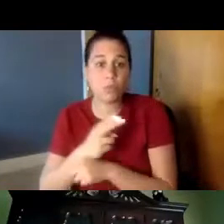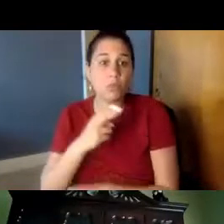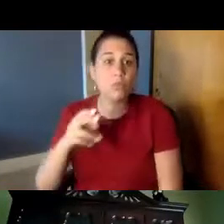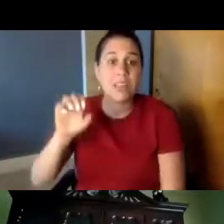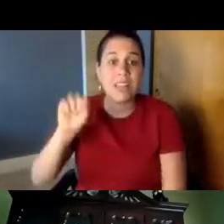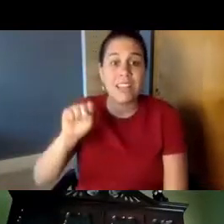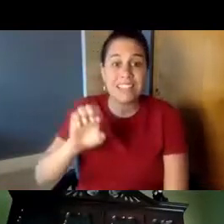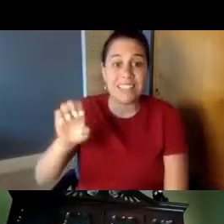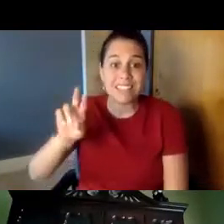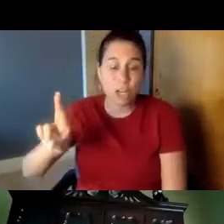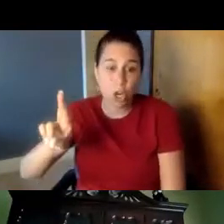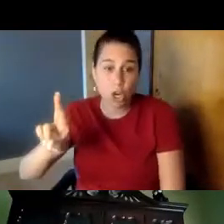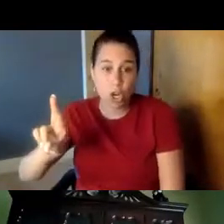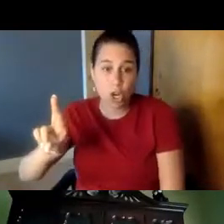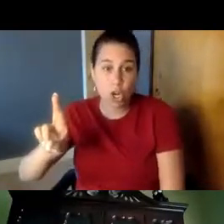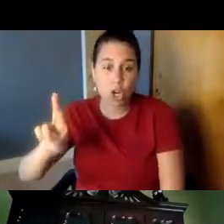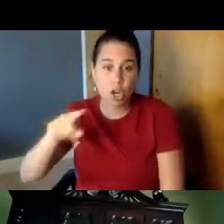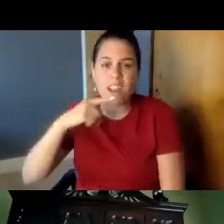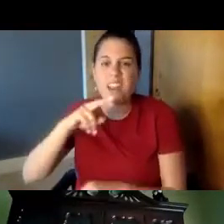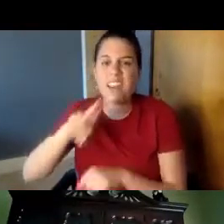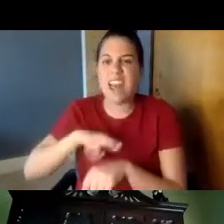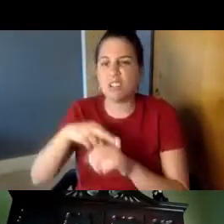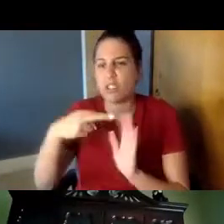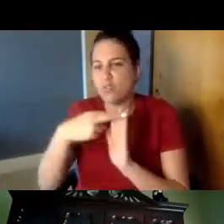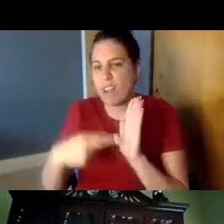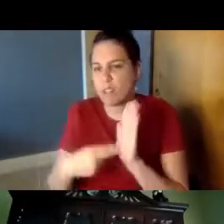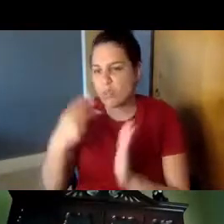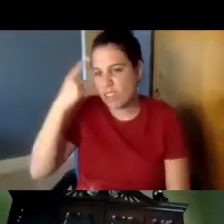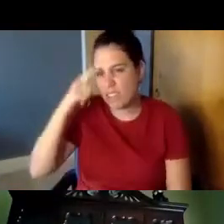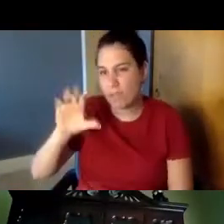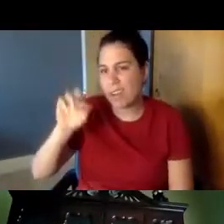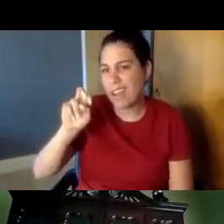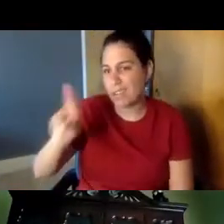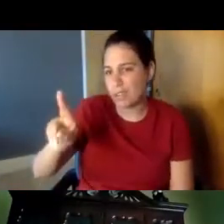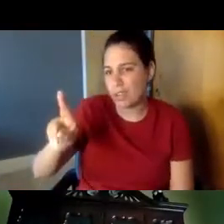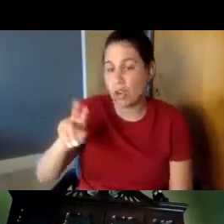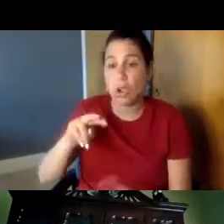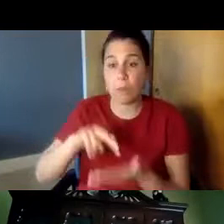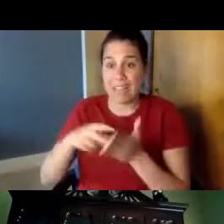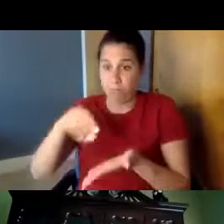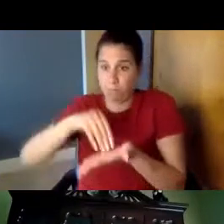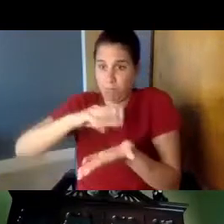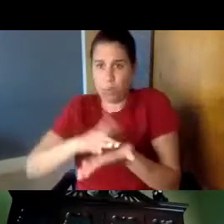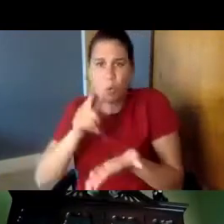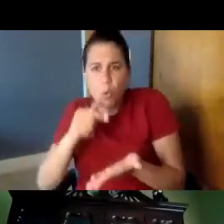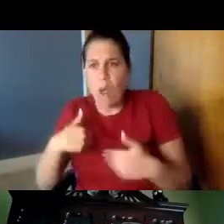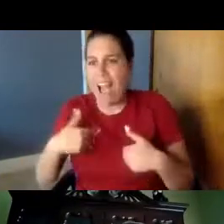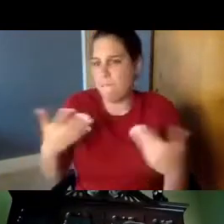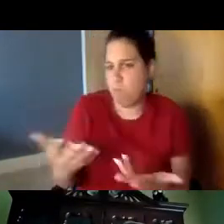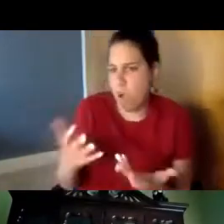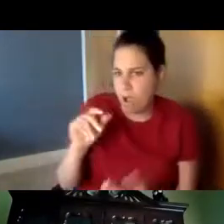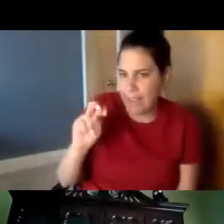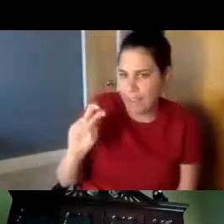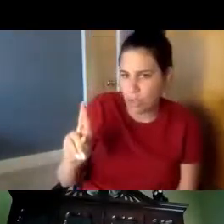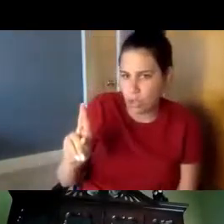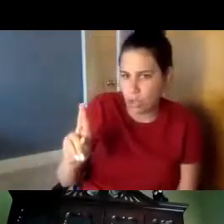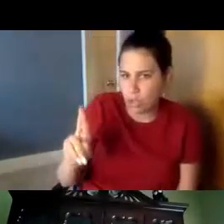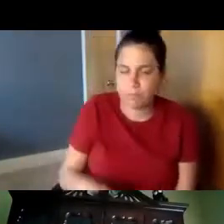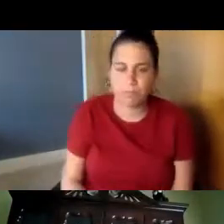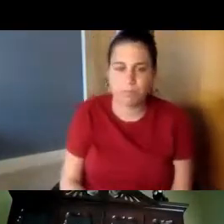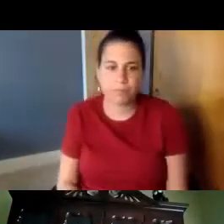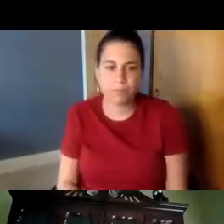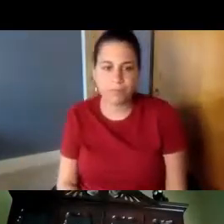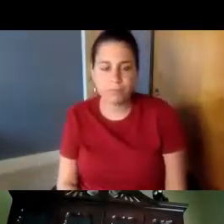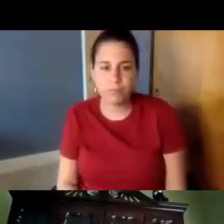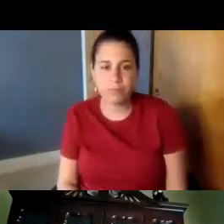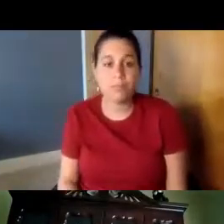is a national registry of cancers that documents who has what cancers in a bunch of states around the country. We used a